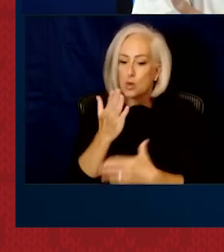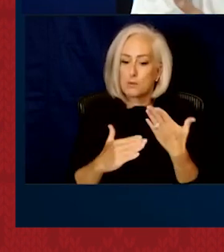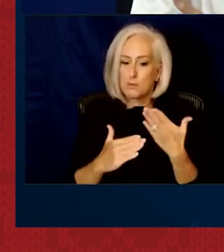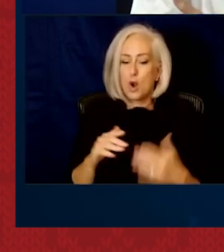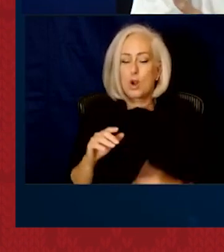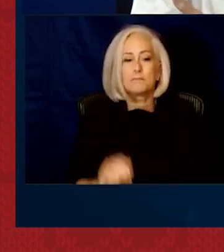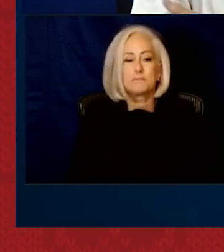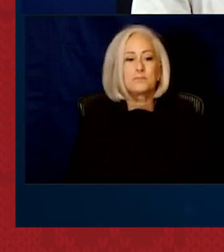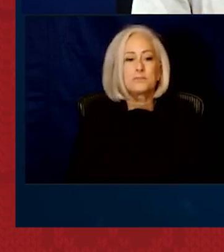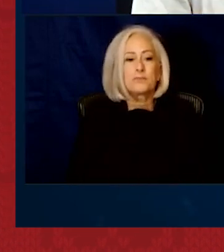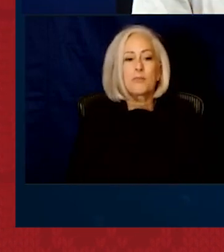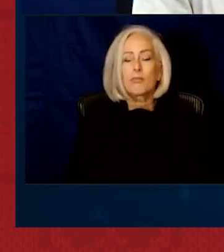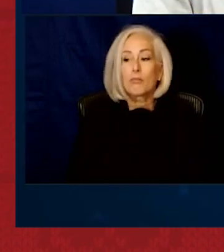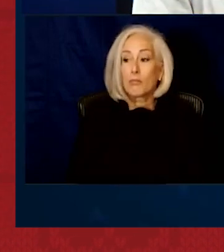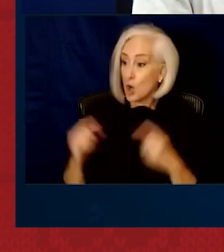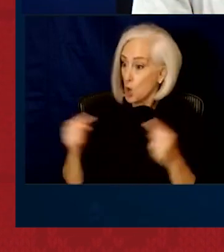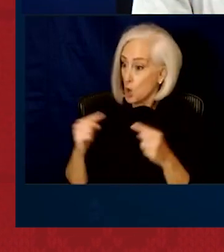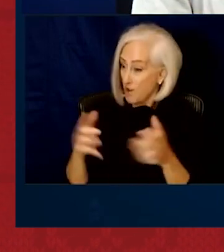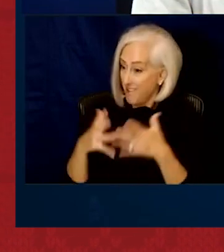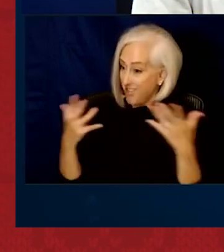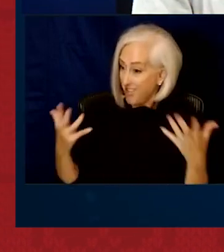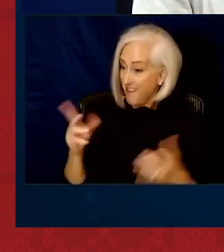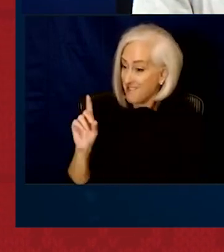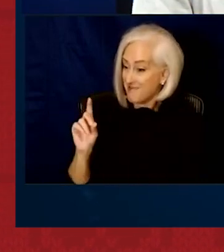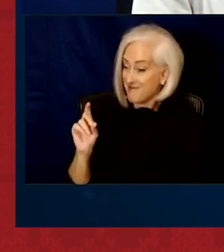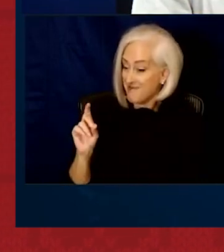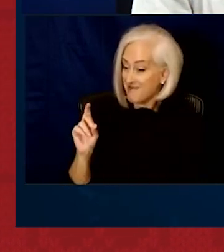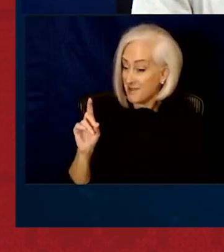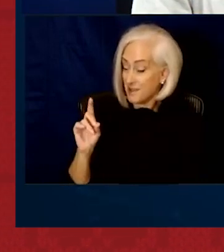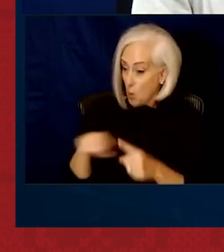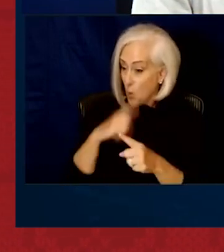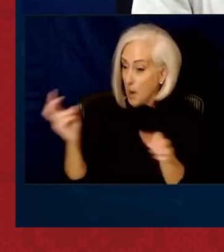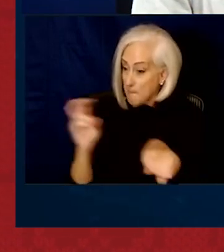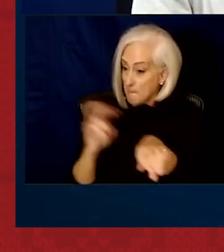Did it hurt a lot at the time of the bite, I take it?